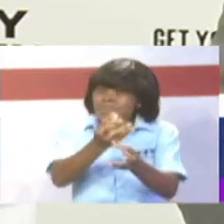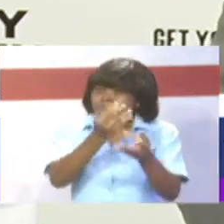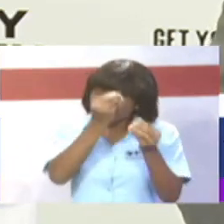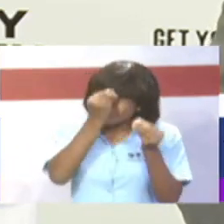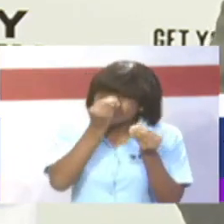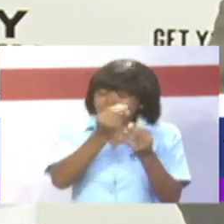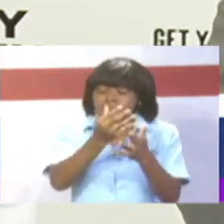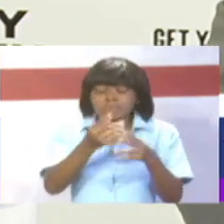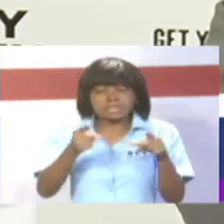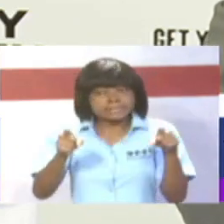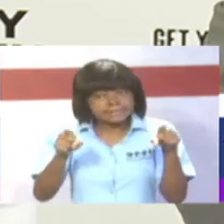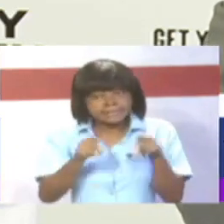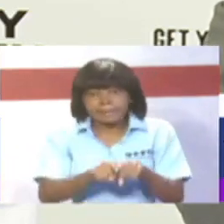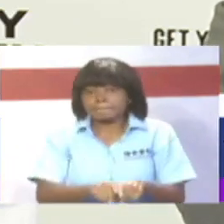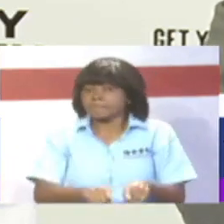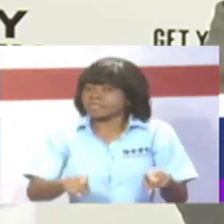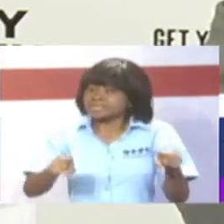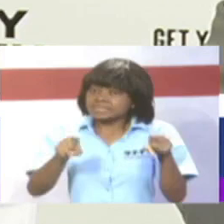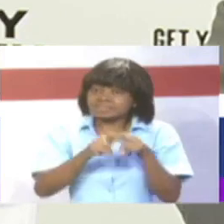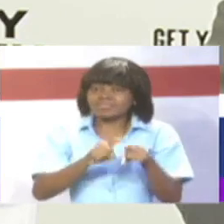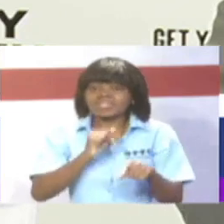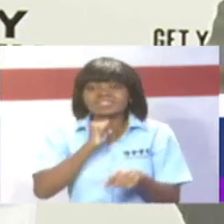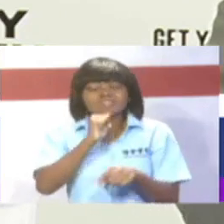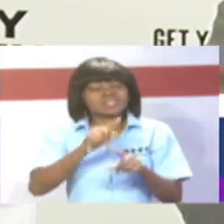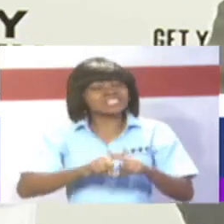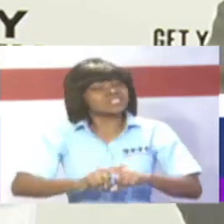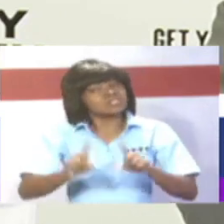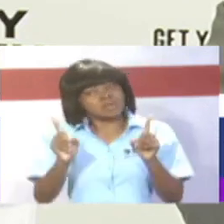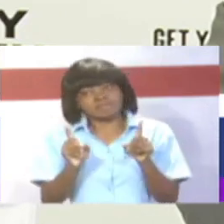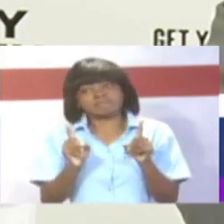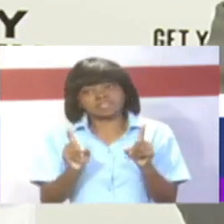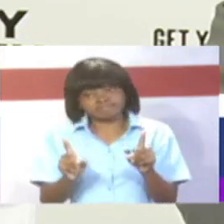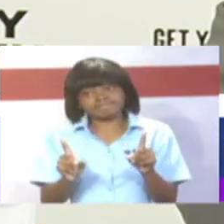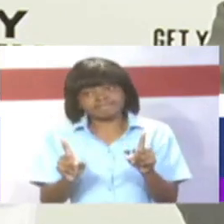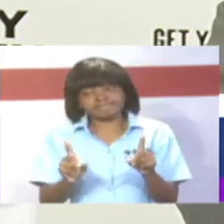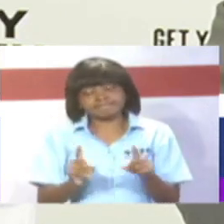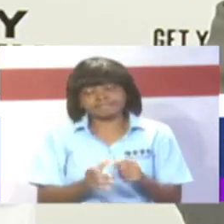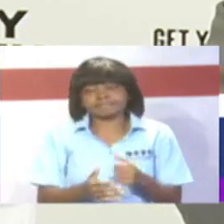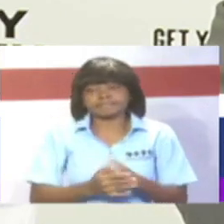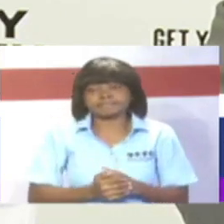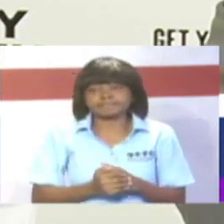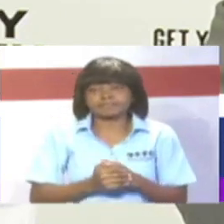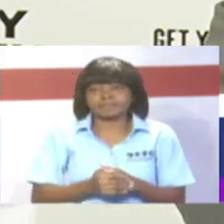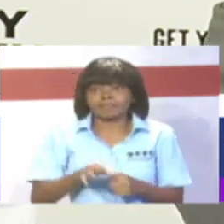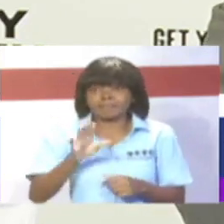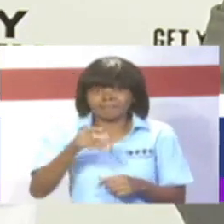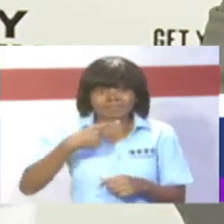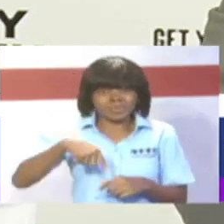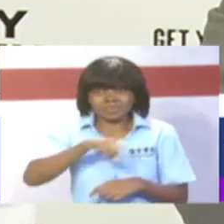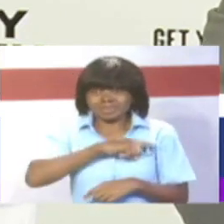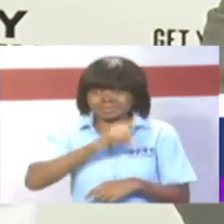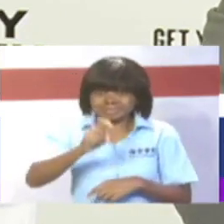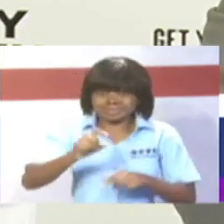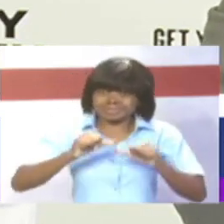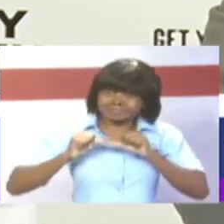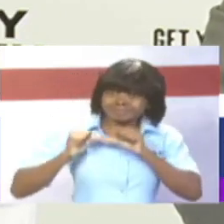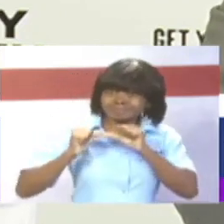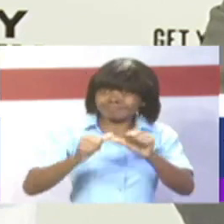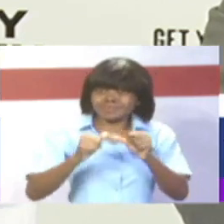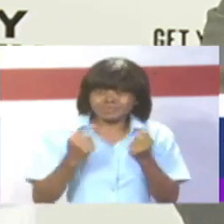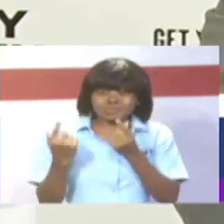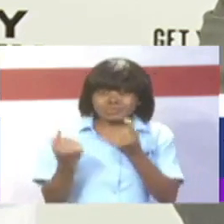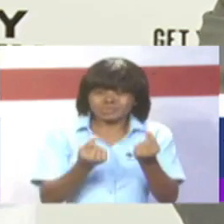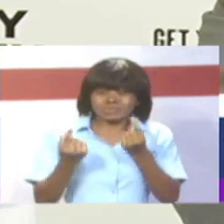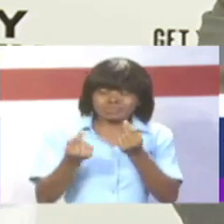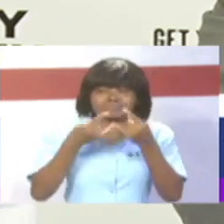novo from scratch, because the measures that we already have in place are the ones that would need to continue to be strengthened. And on the side of the parallel